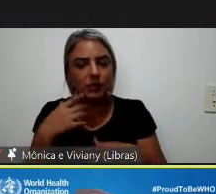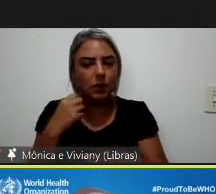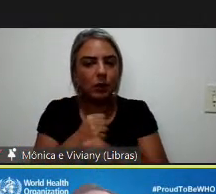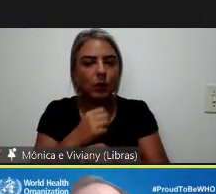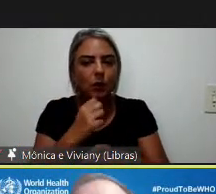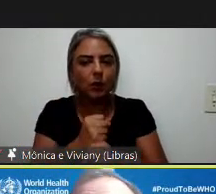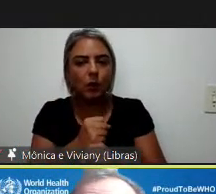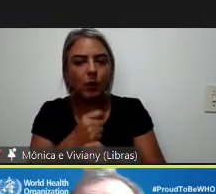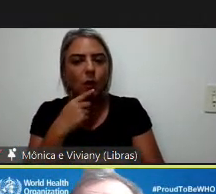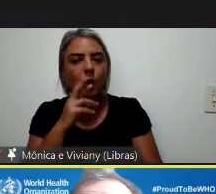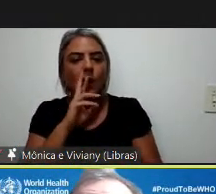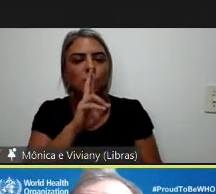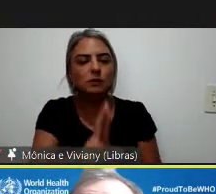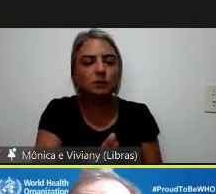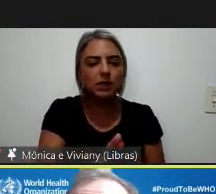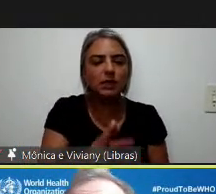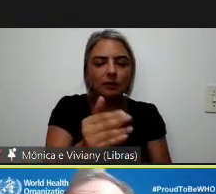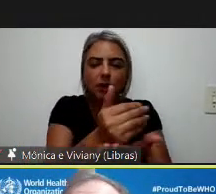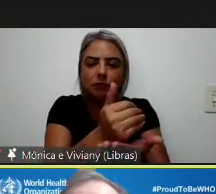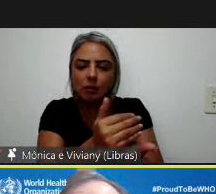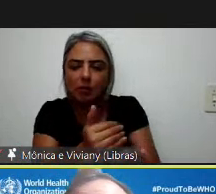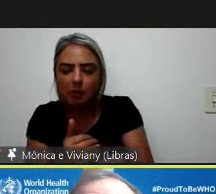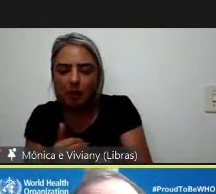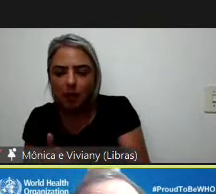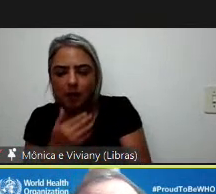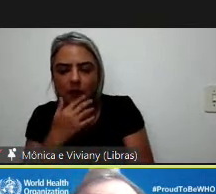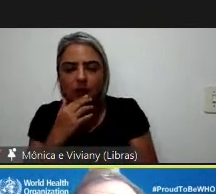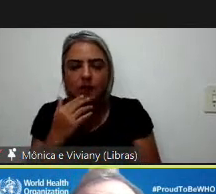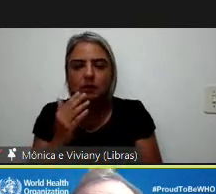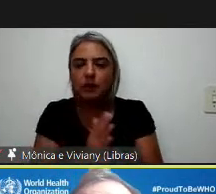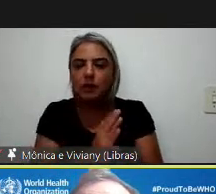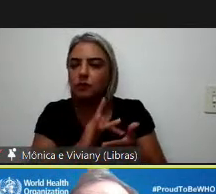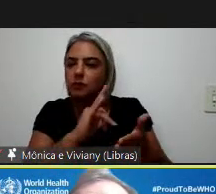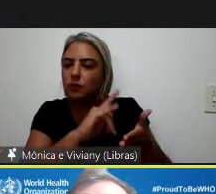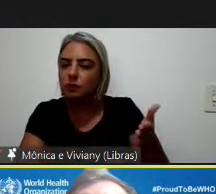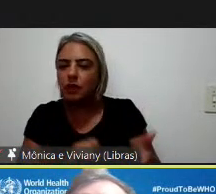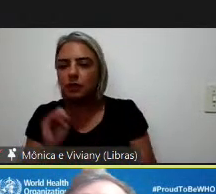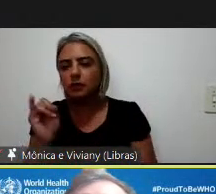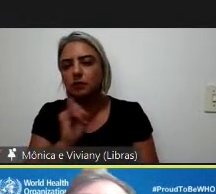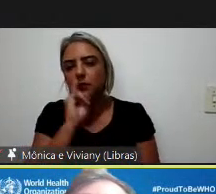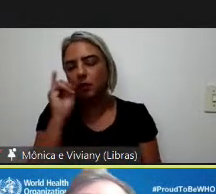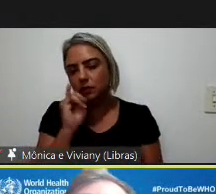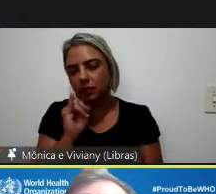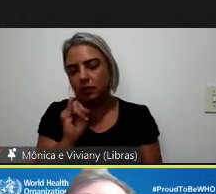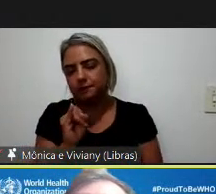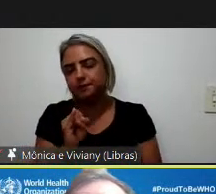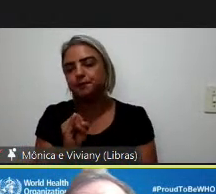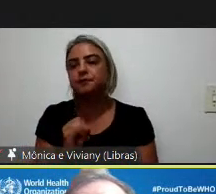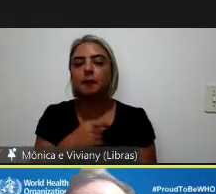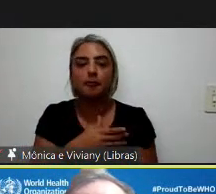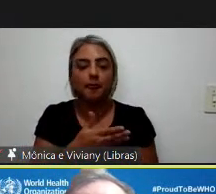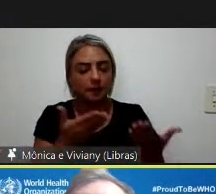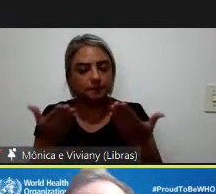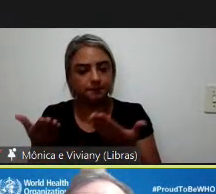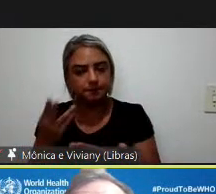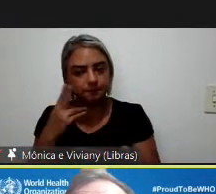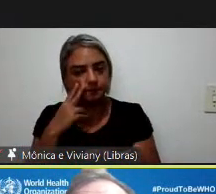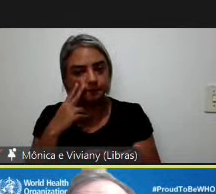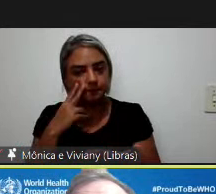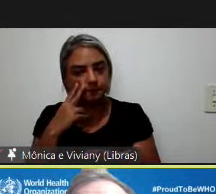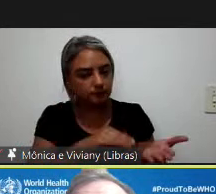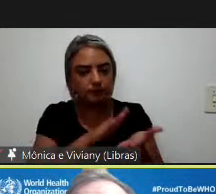So there's an interesting document which I really invite you to read, just published January 2022, last